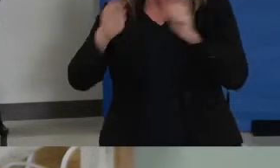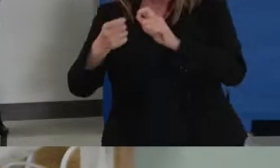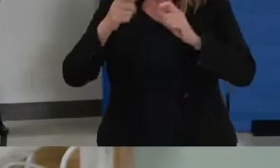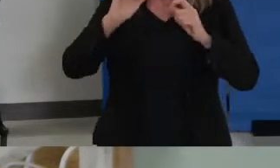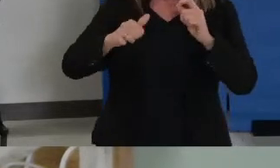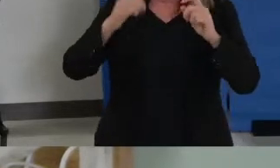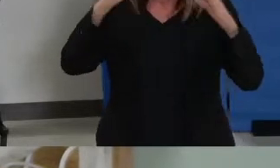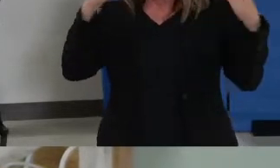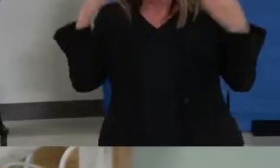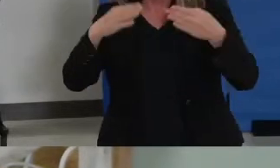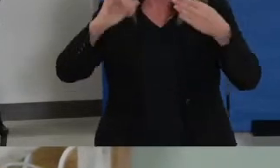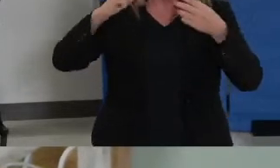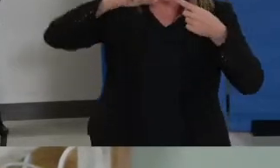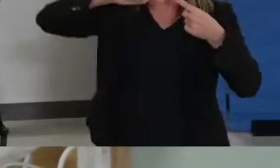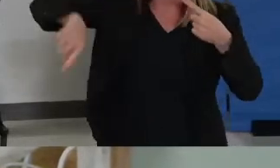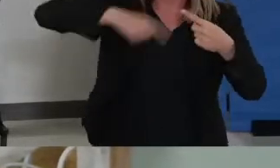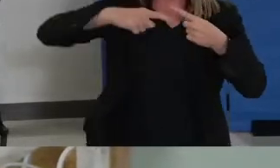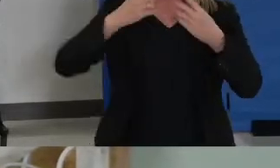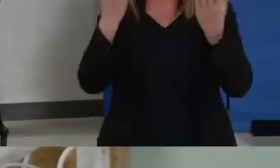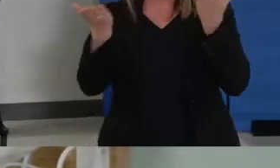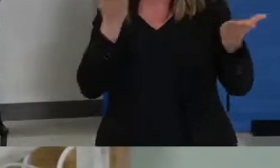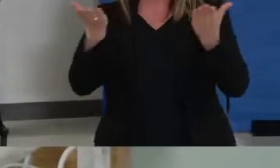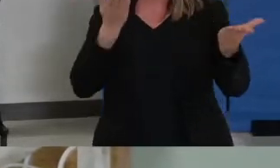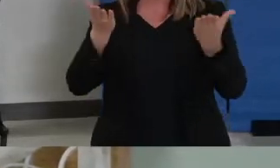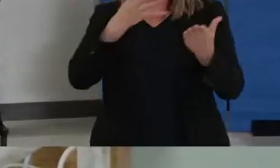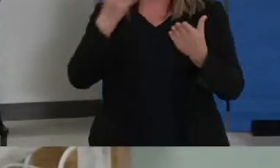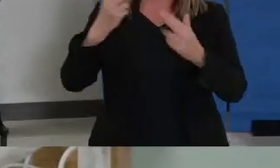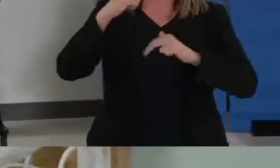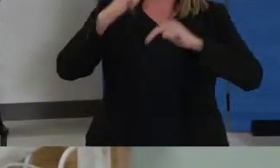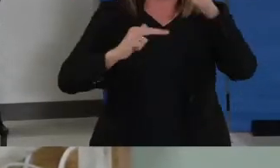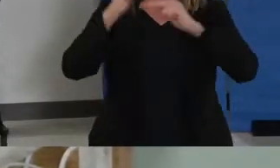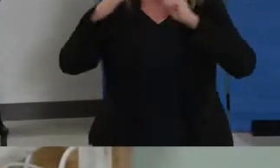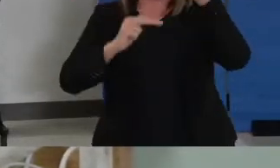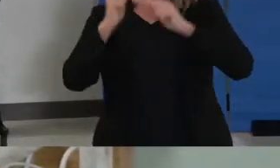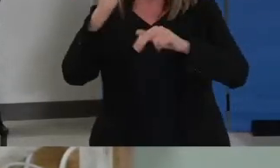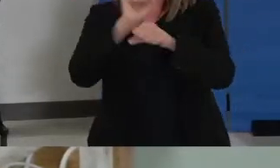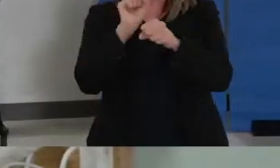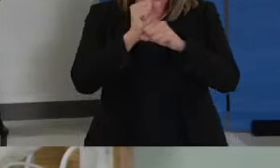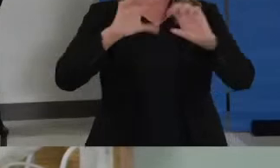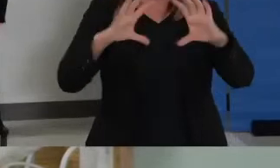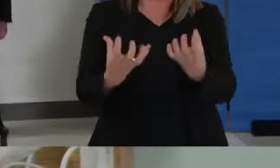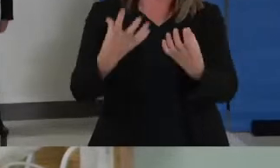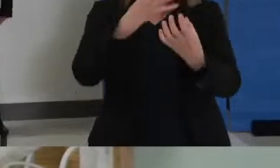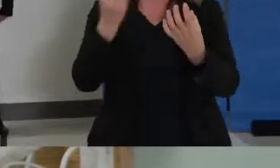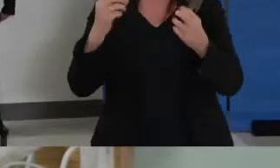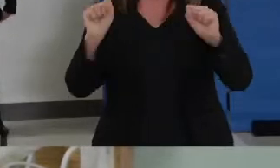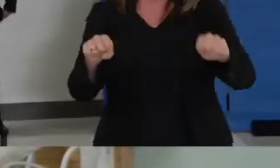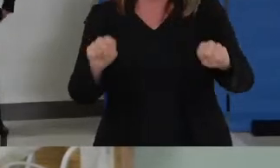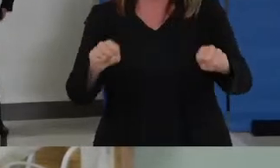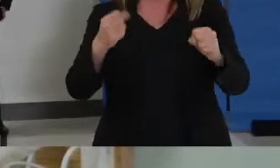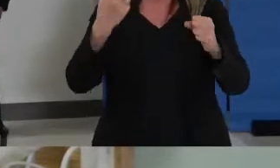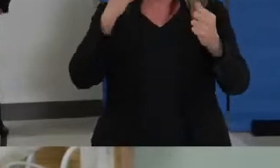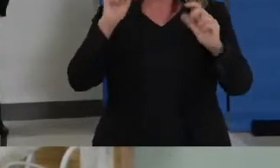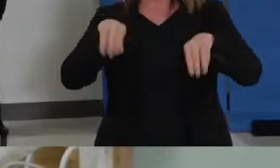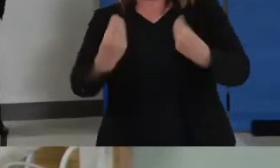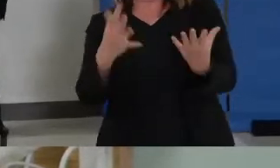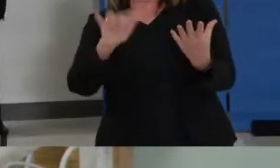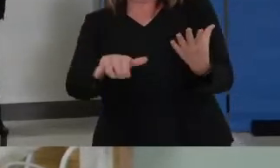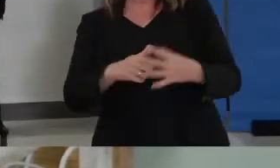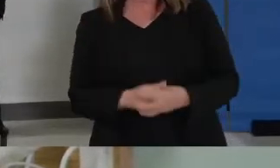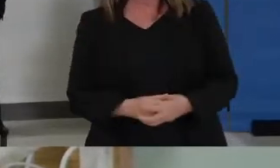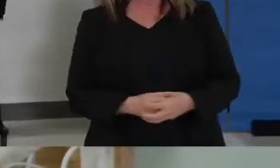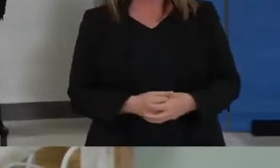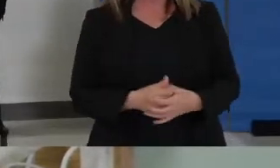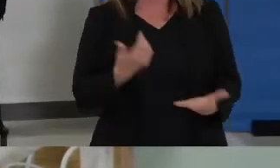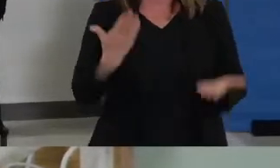those wraparound services and building the workforce and the capacity to deliver those. You